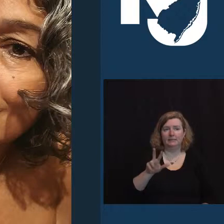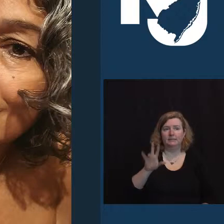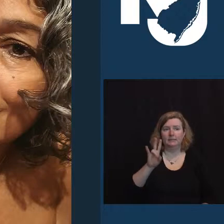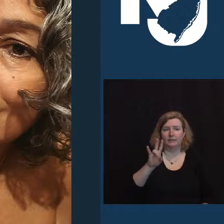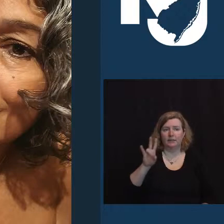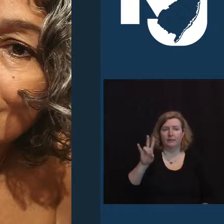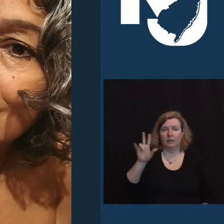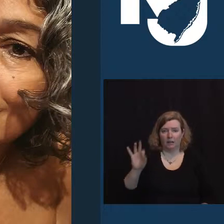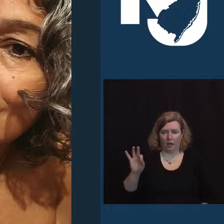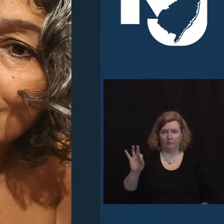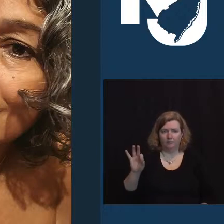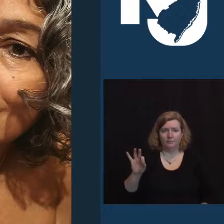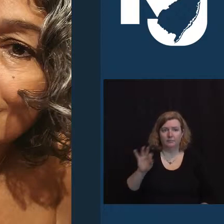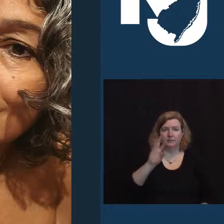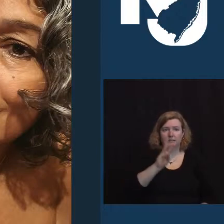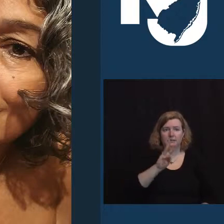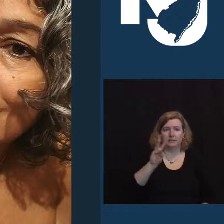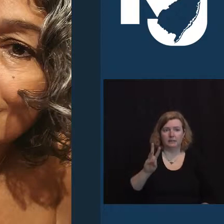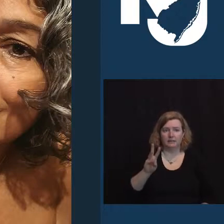973-779-6665.